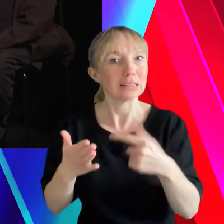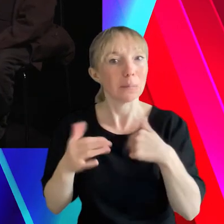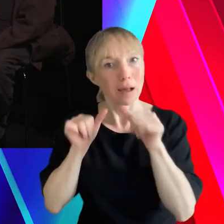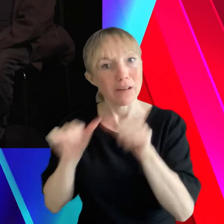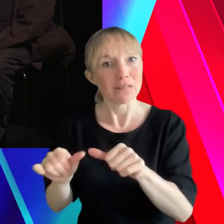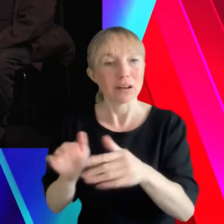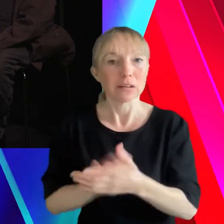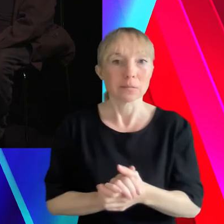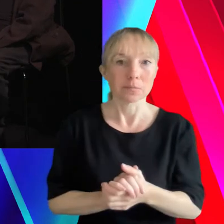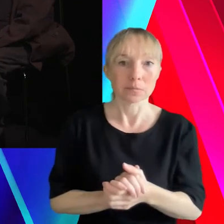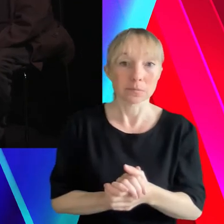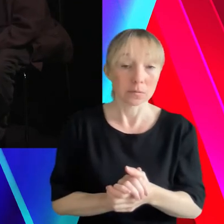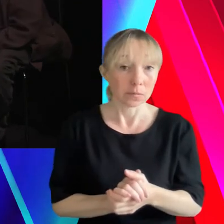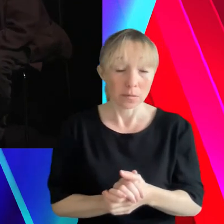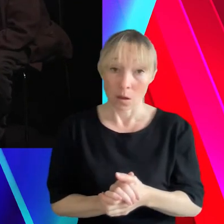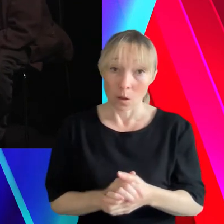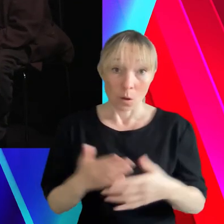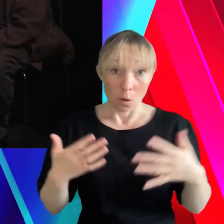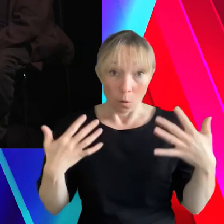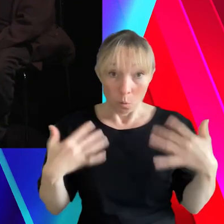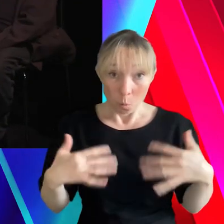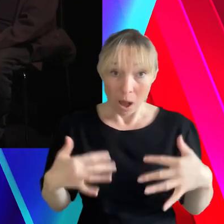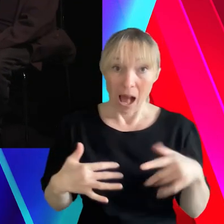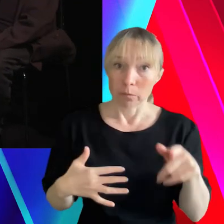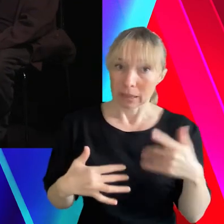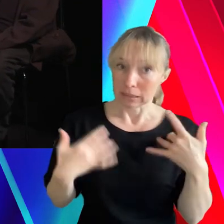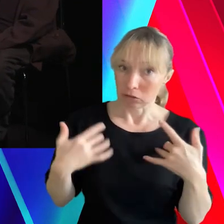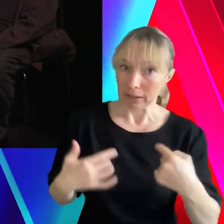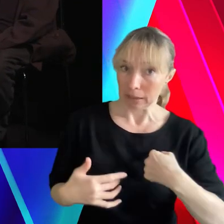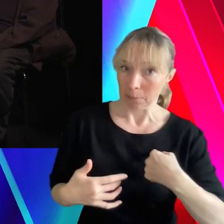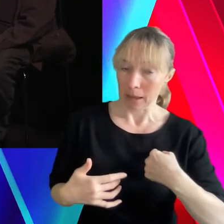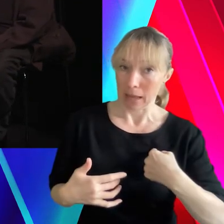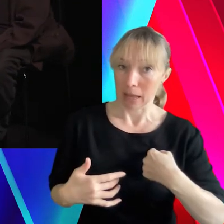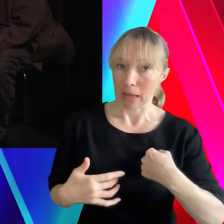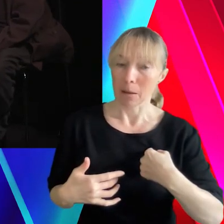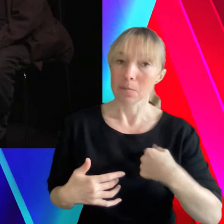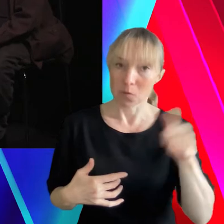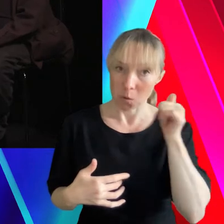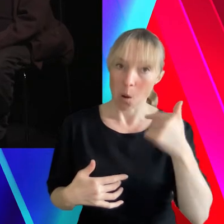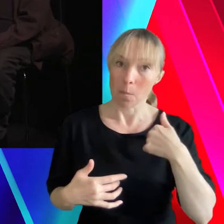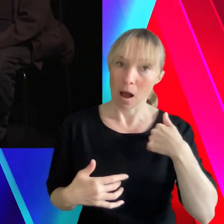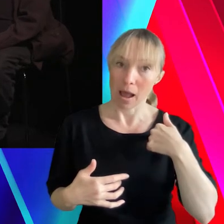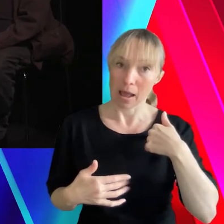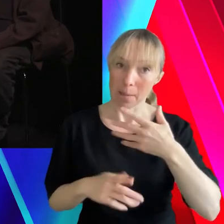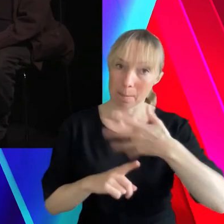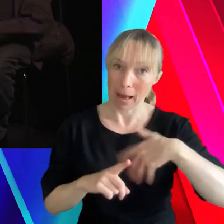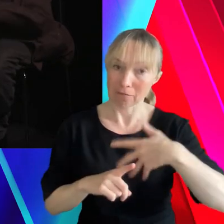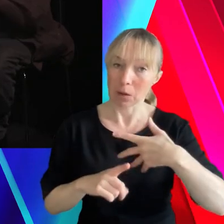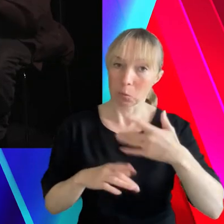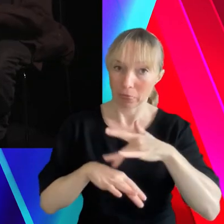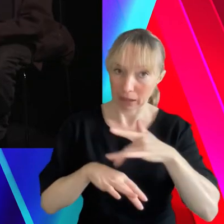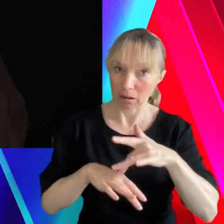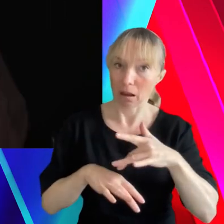Well, now this is very interesting to me because as you know, my own background is also in theater. Although I knew that I